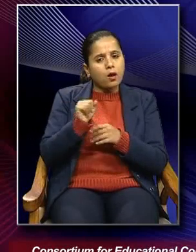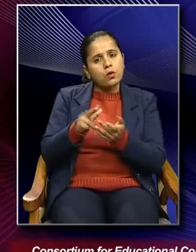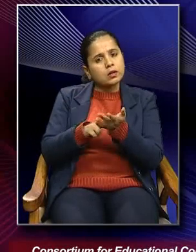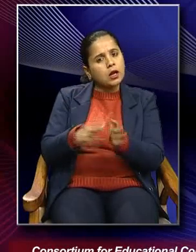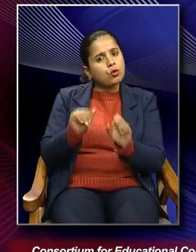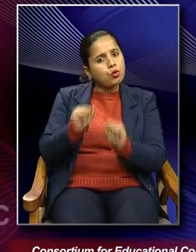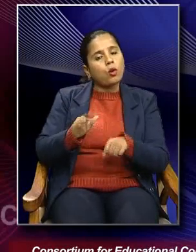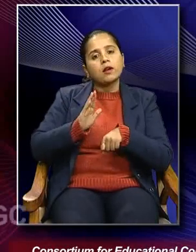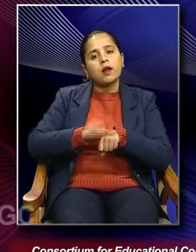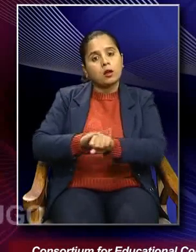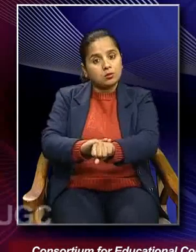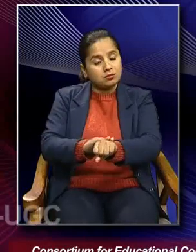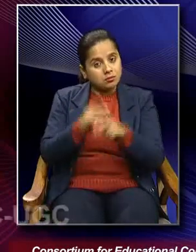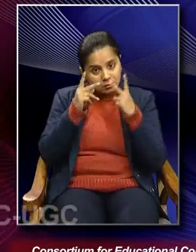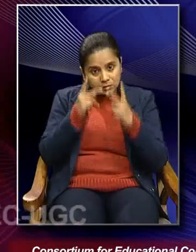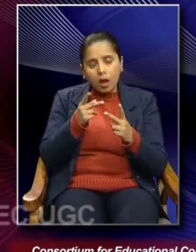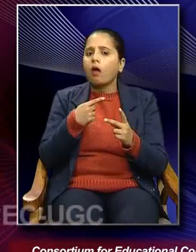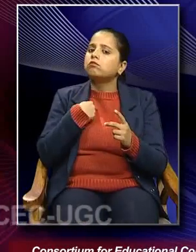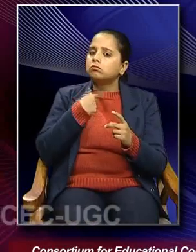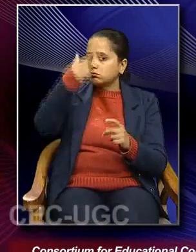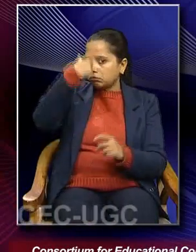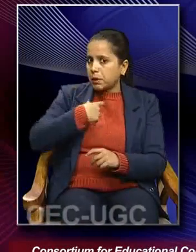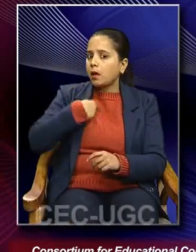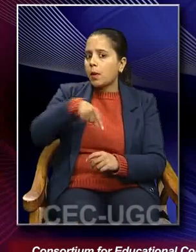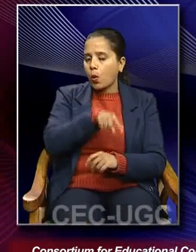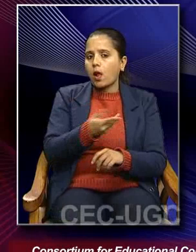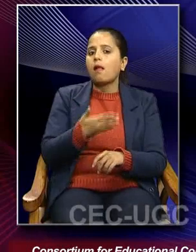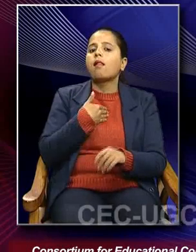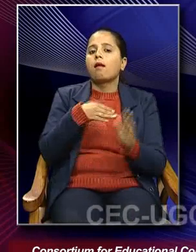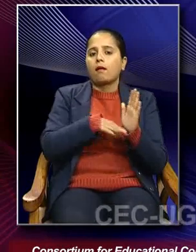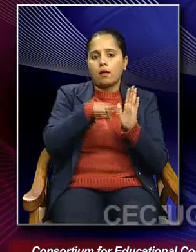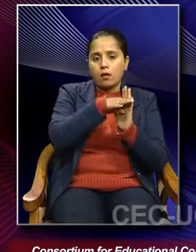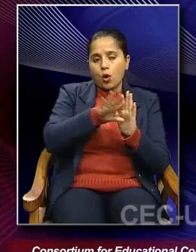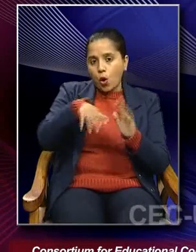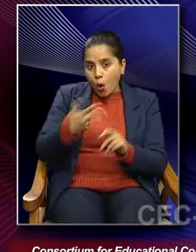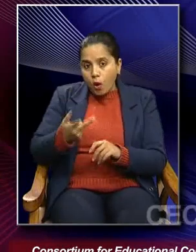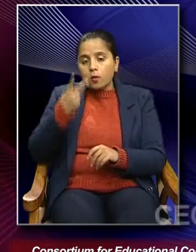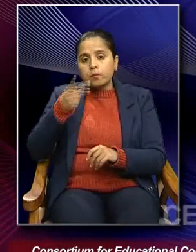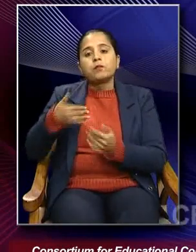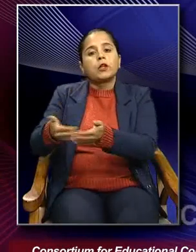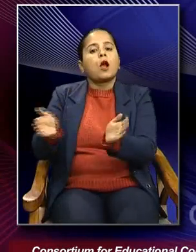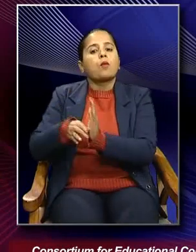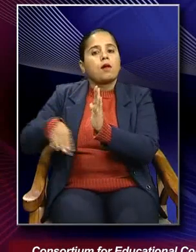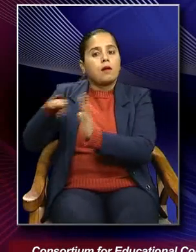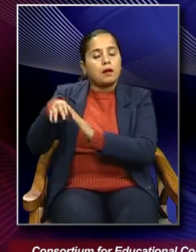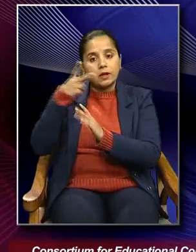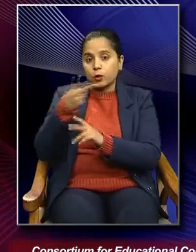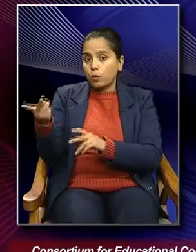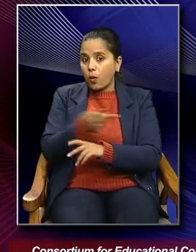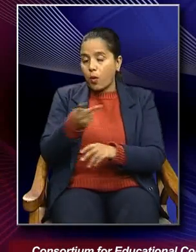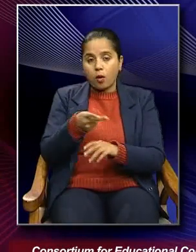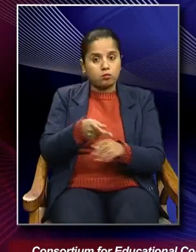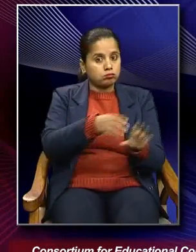the experiences as individual level and at the community level.